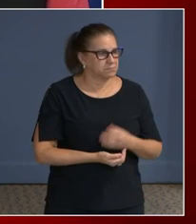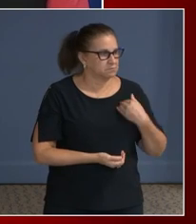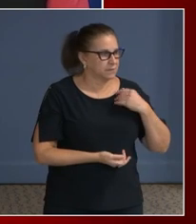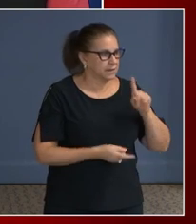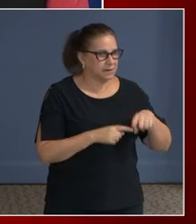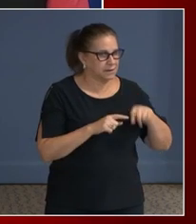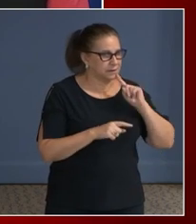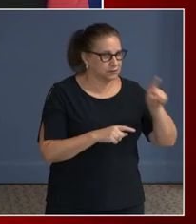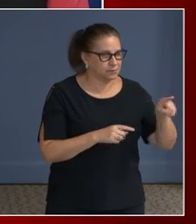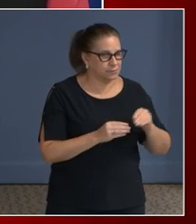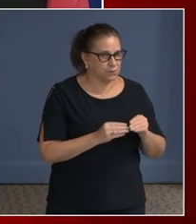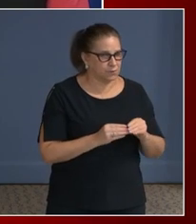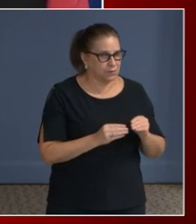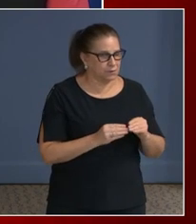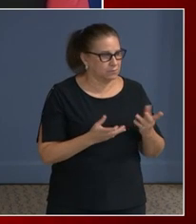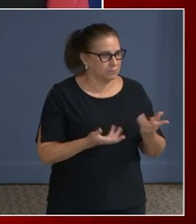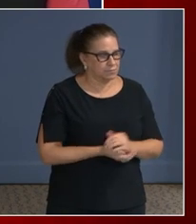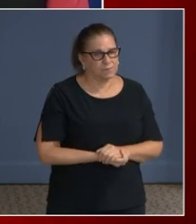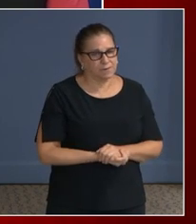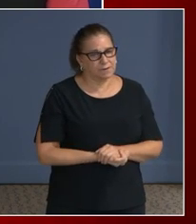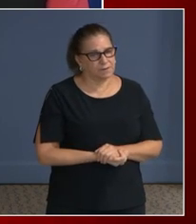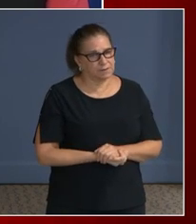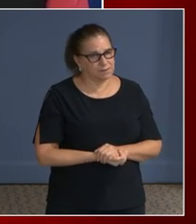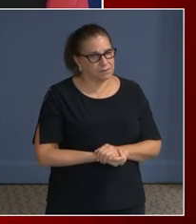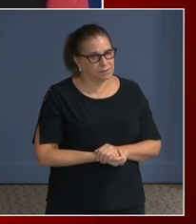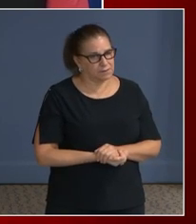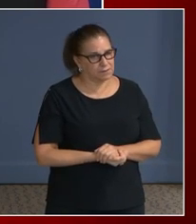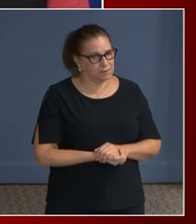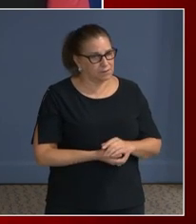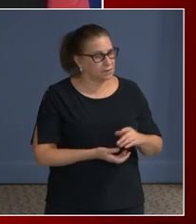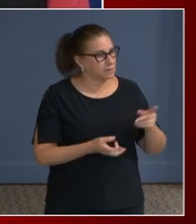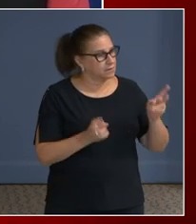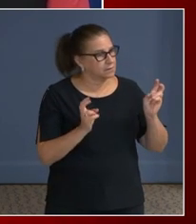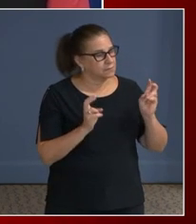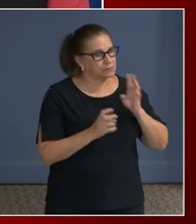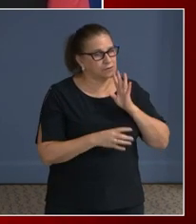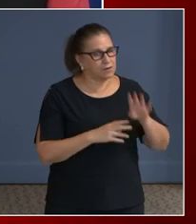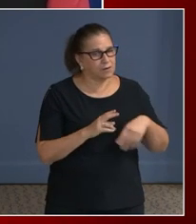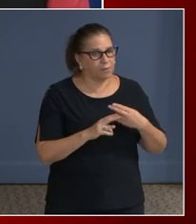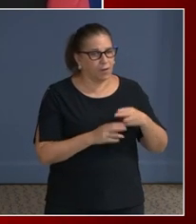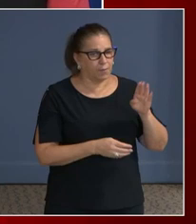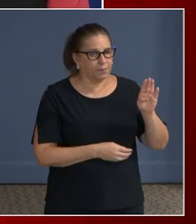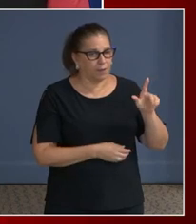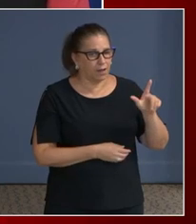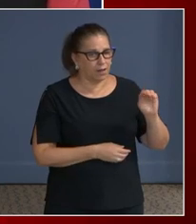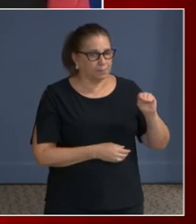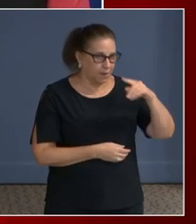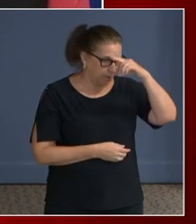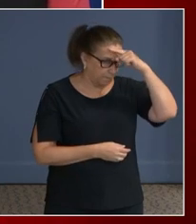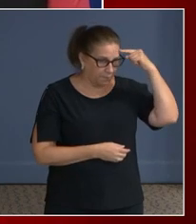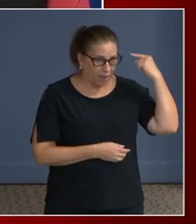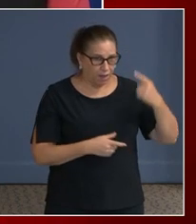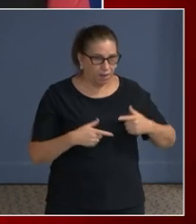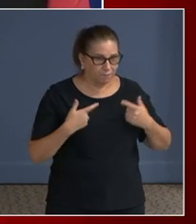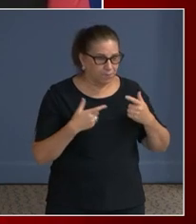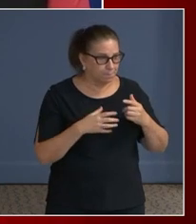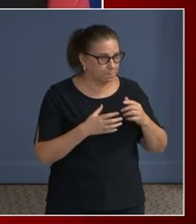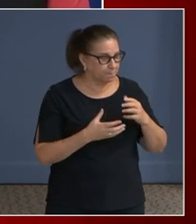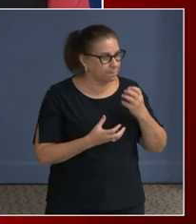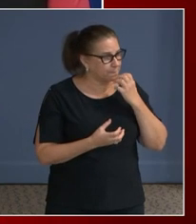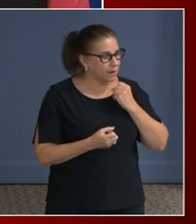just clarify, there's also accusations that Black Lives Matter Plaza was cleared ahead of the roll call recording